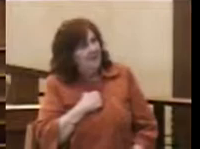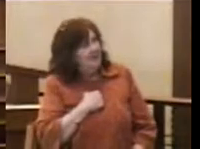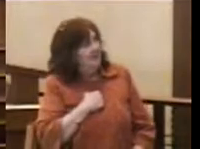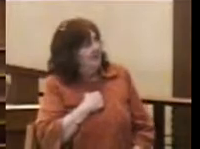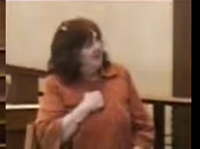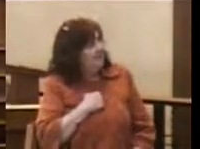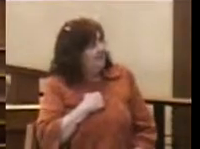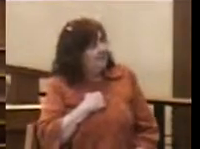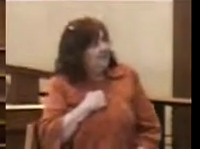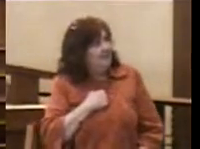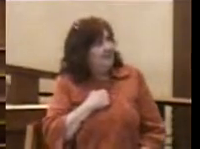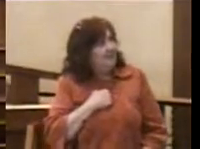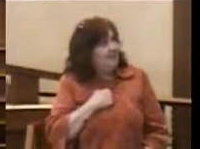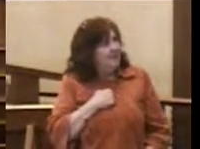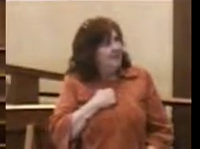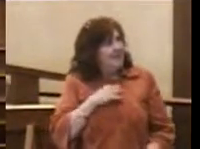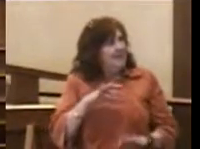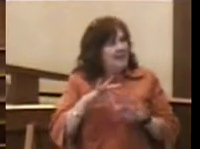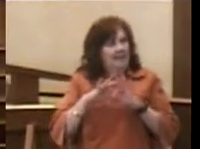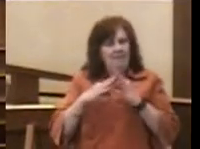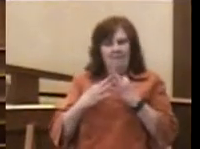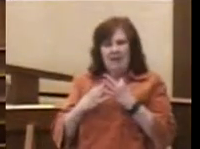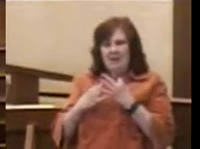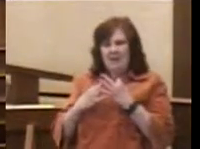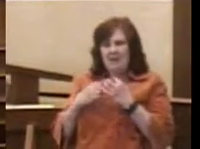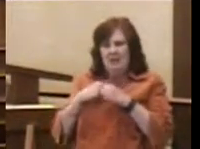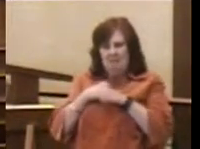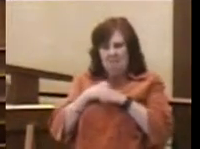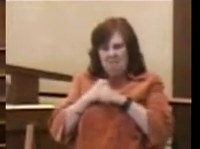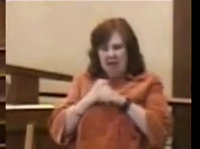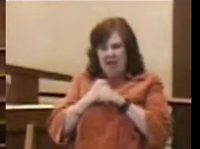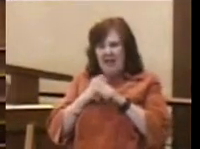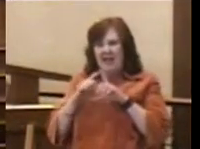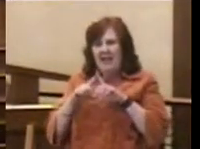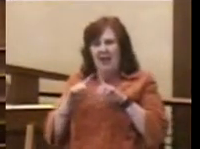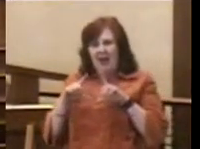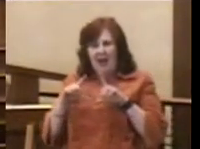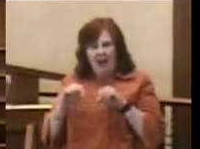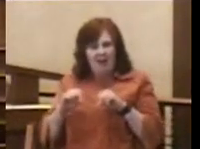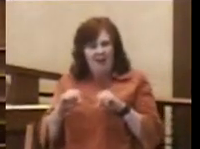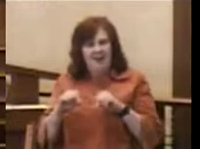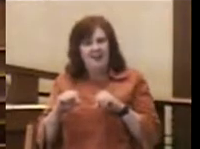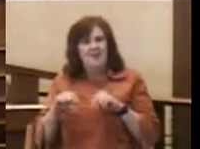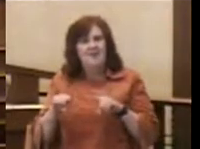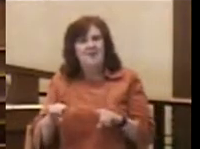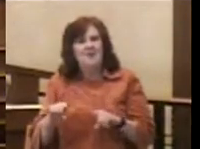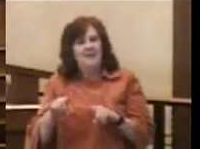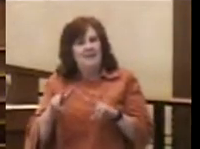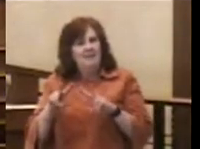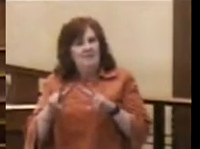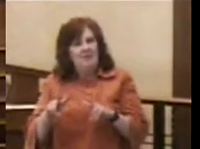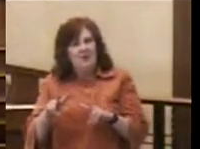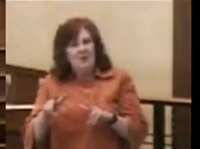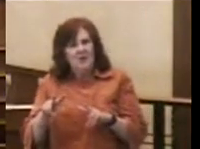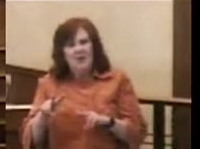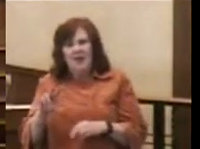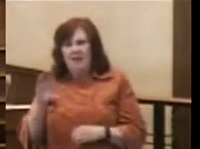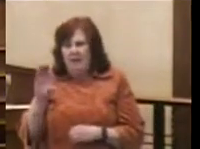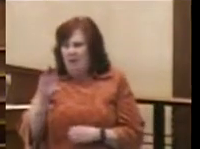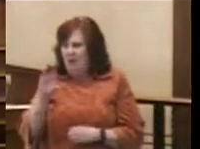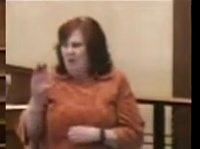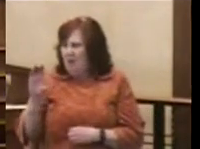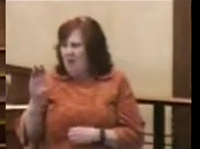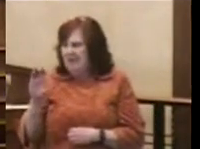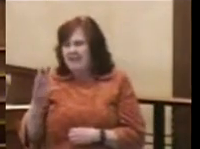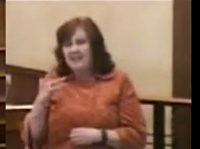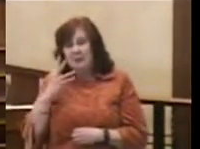The family thoughtfully made those crosses and cards available during his funeral. The cross is